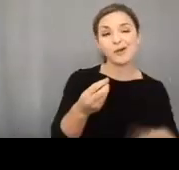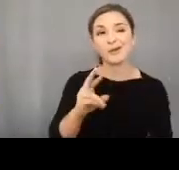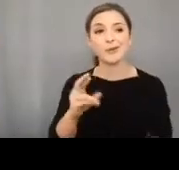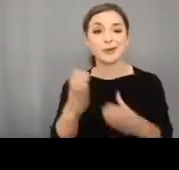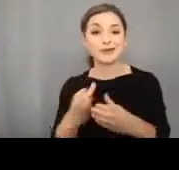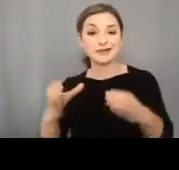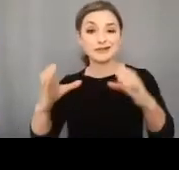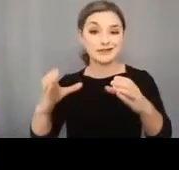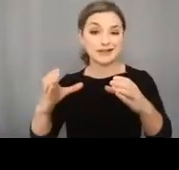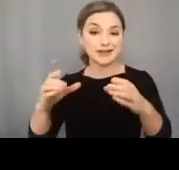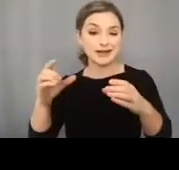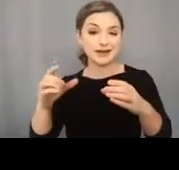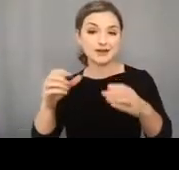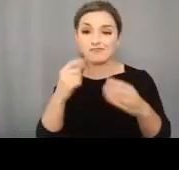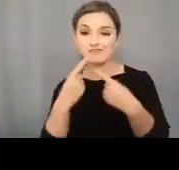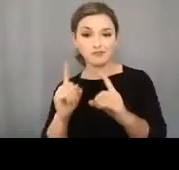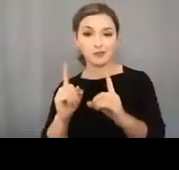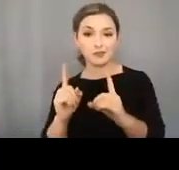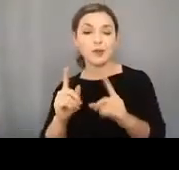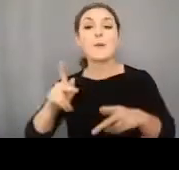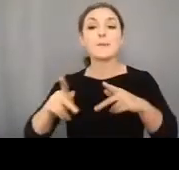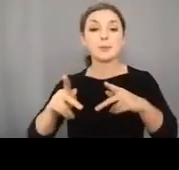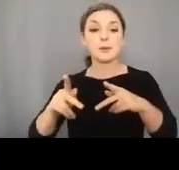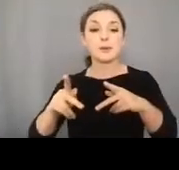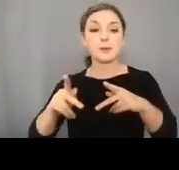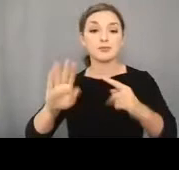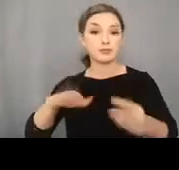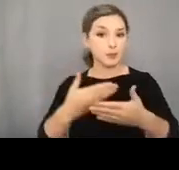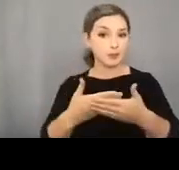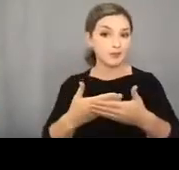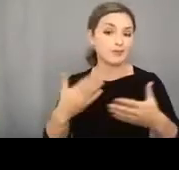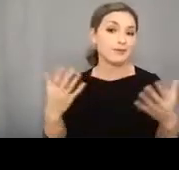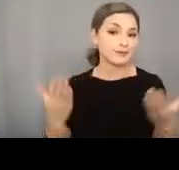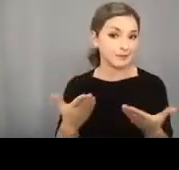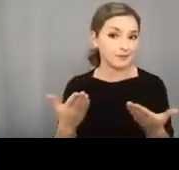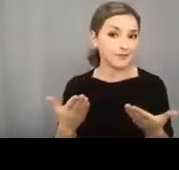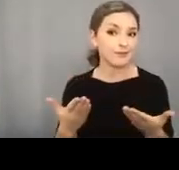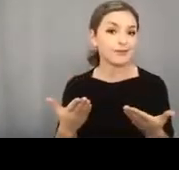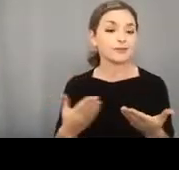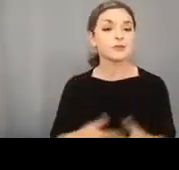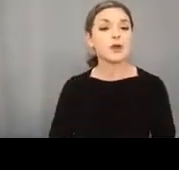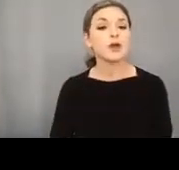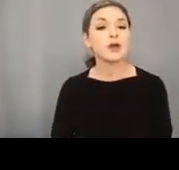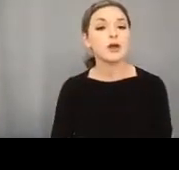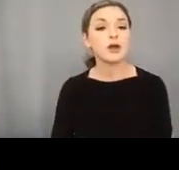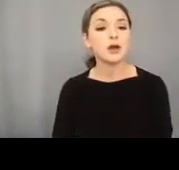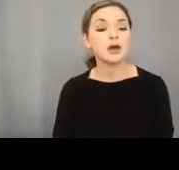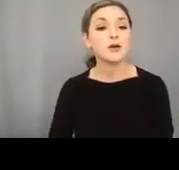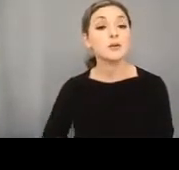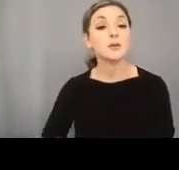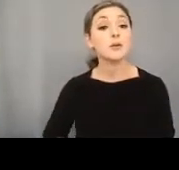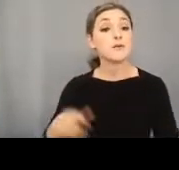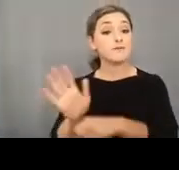and people would be dispatched to those locations. These video screens are hooked to